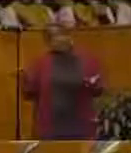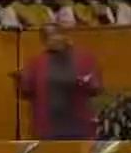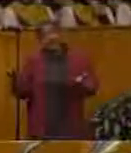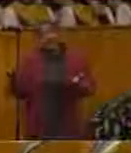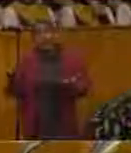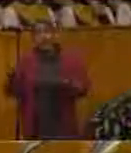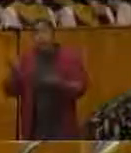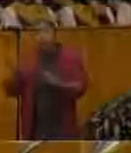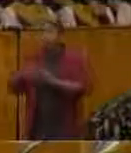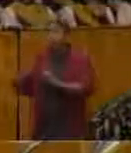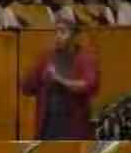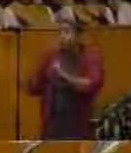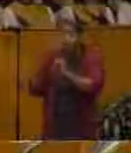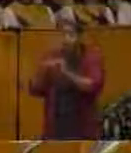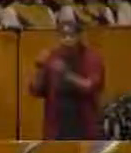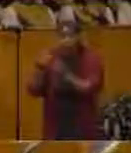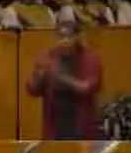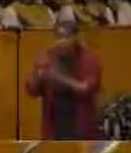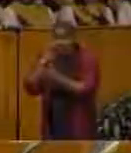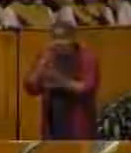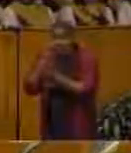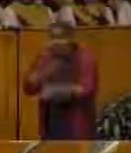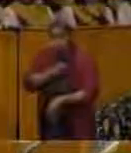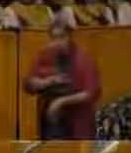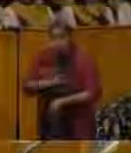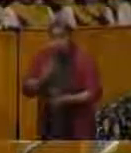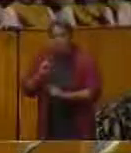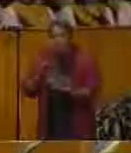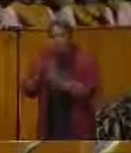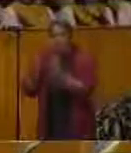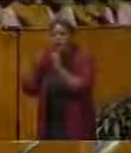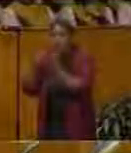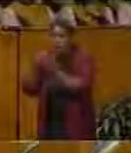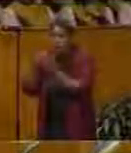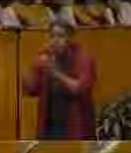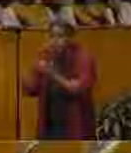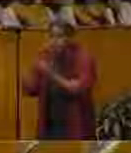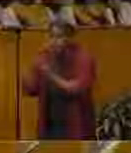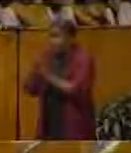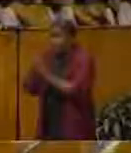You give more to things you value less,